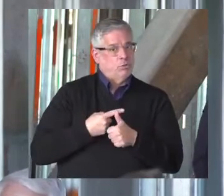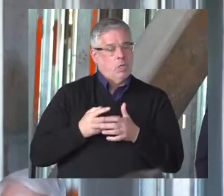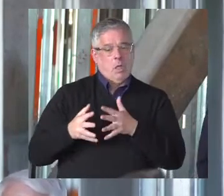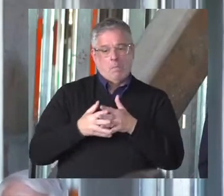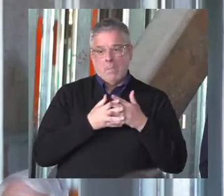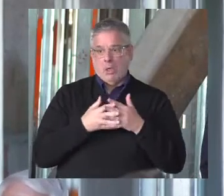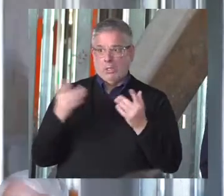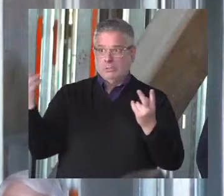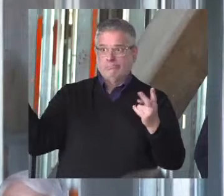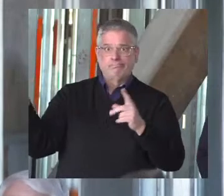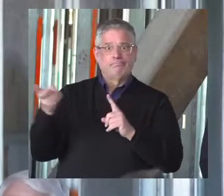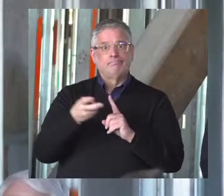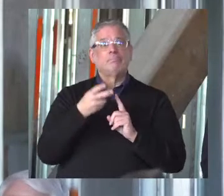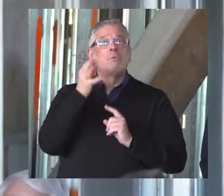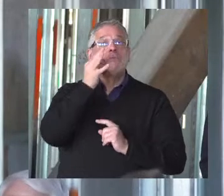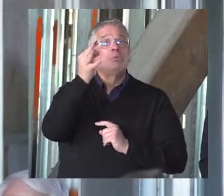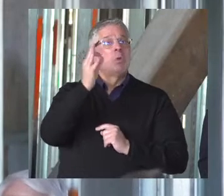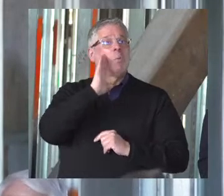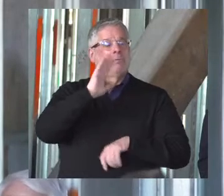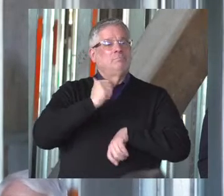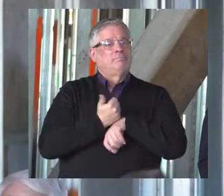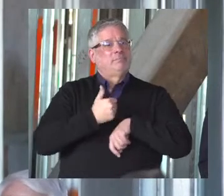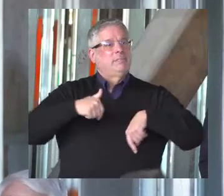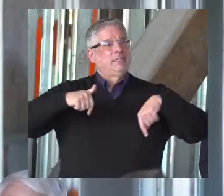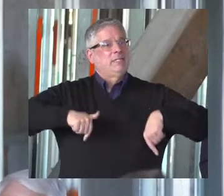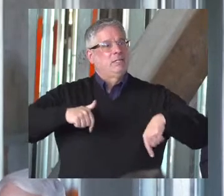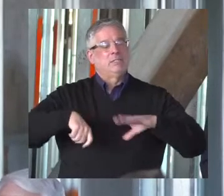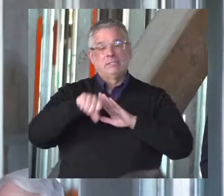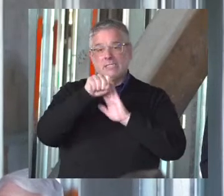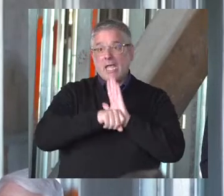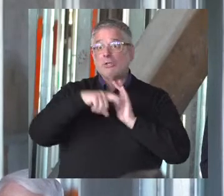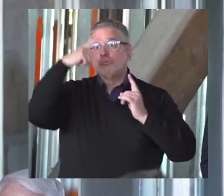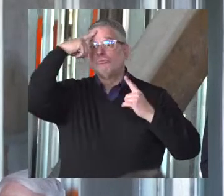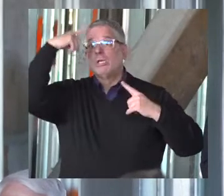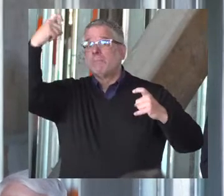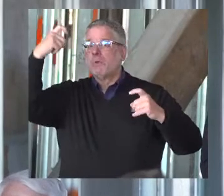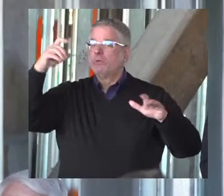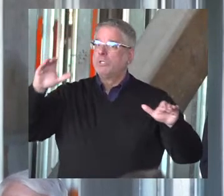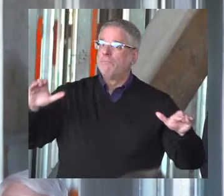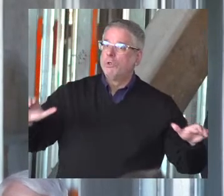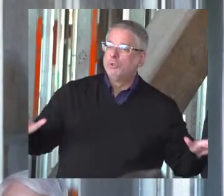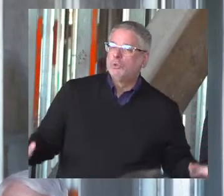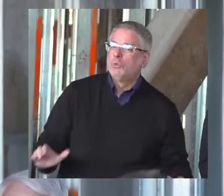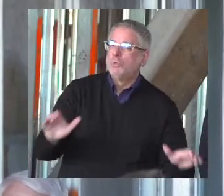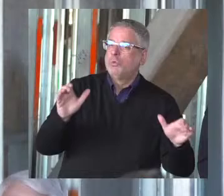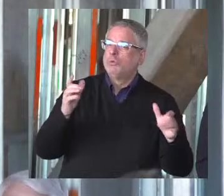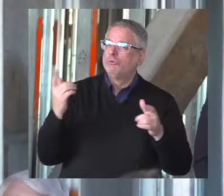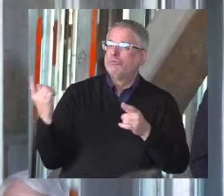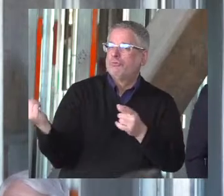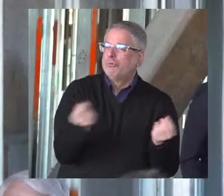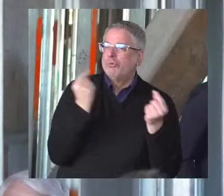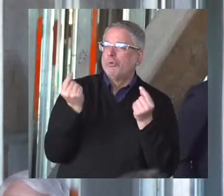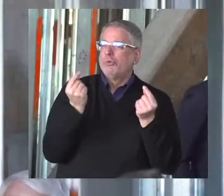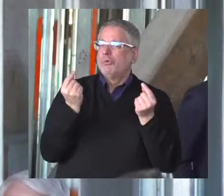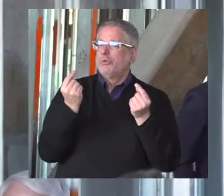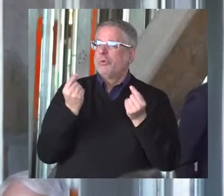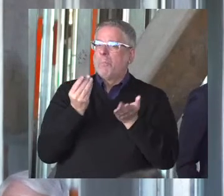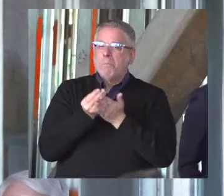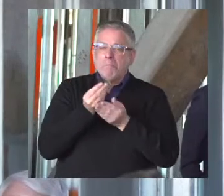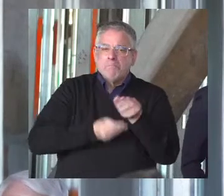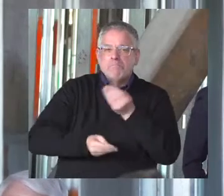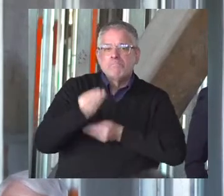America's coming attraction. State that I love to say of dreamers, of doers, emphasis doers, entrepreneurs,